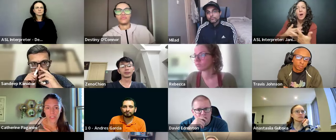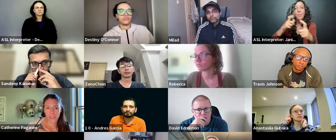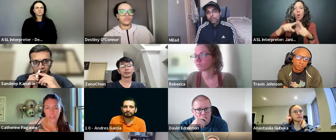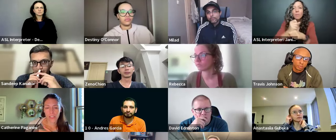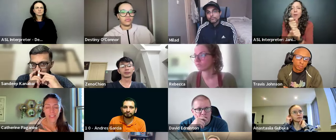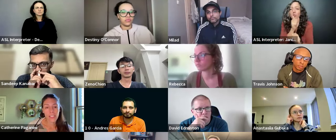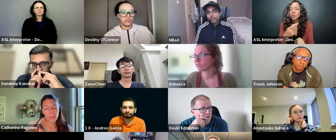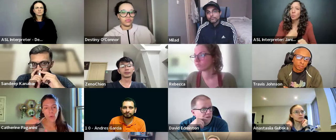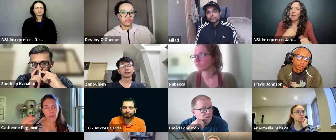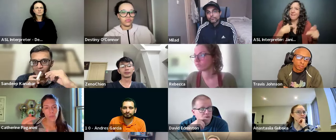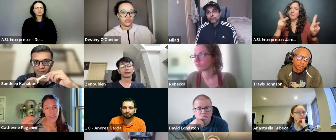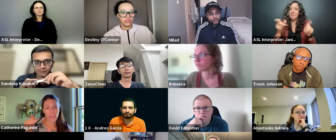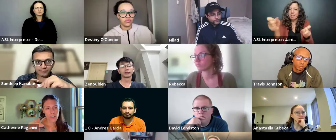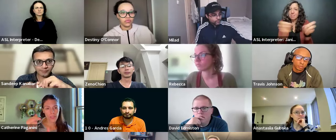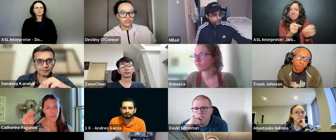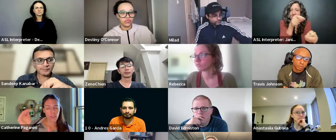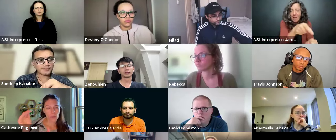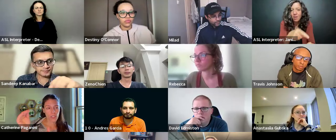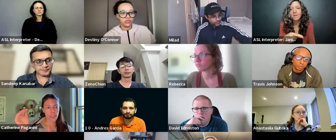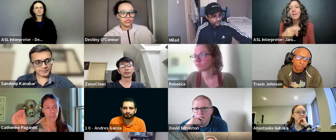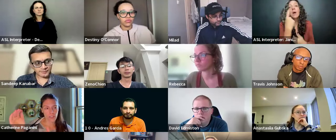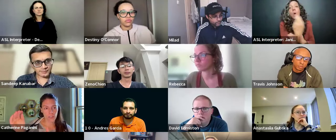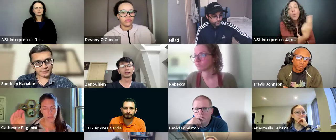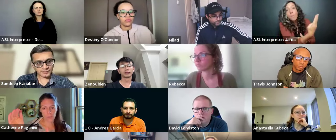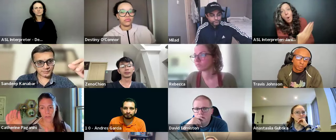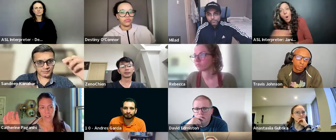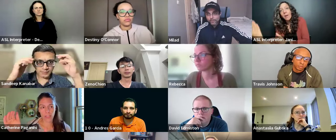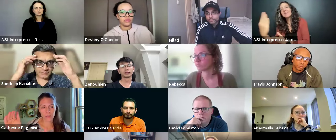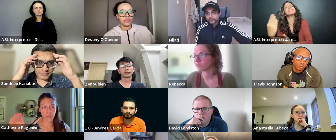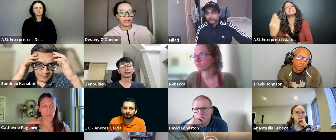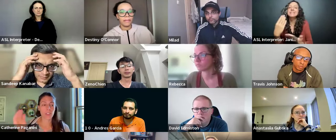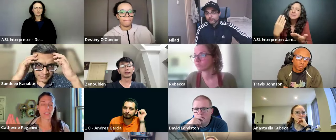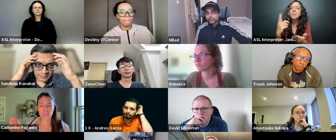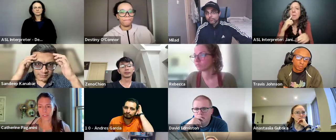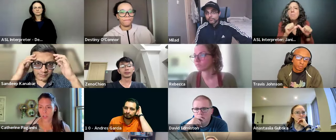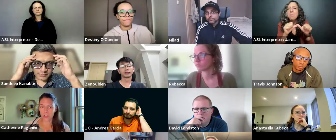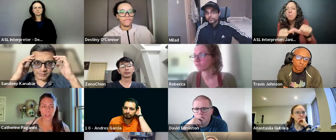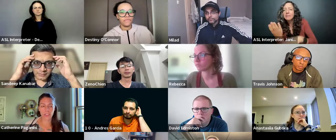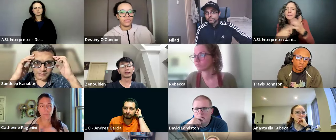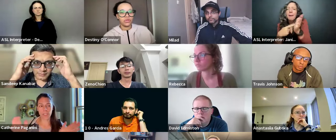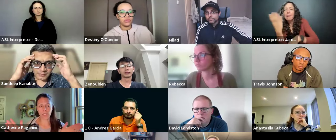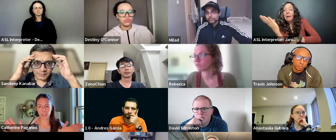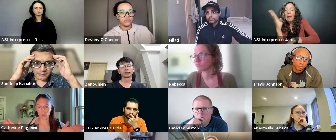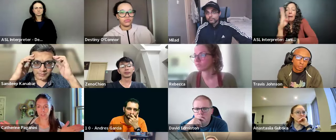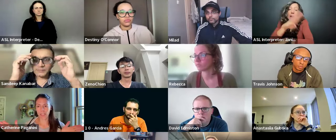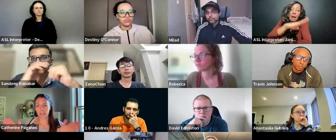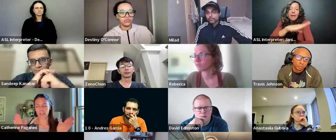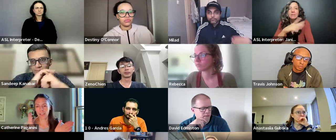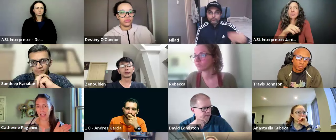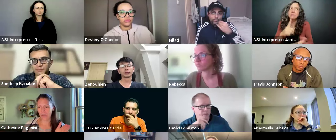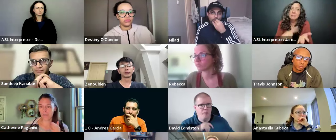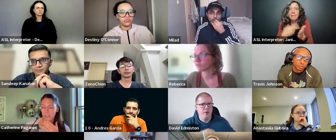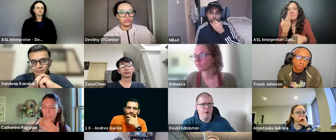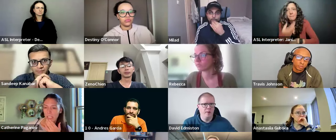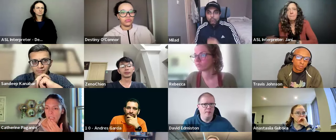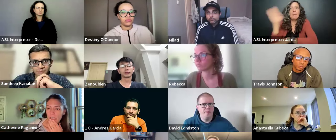in the mornings. It's a little bit more in the mornings because sometimes it goes like until some hours in the afternoon because the day is very long. So it's basically the whole day